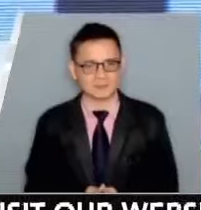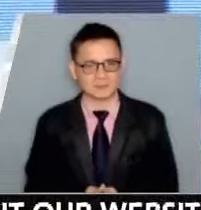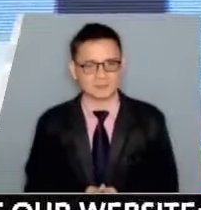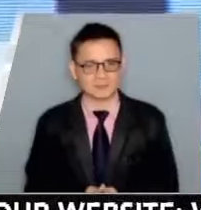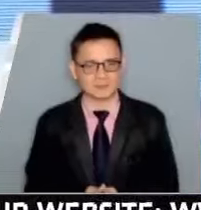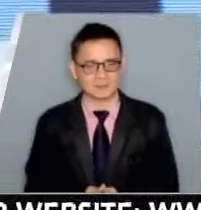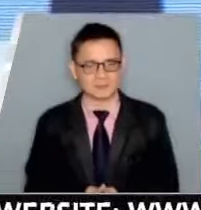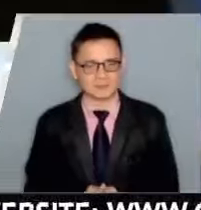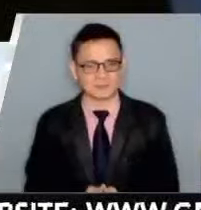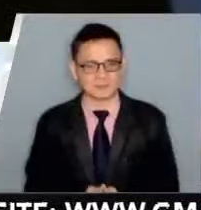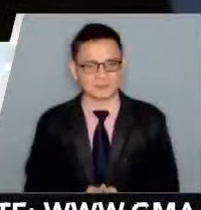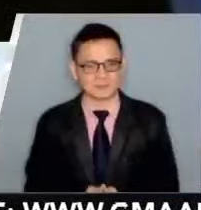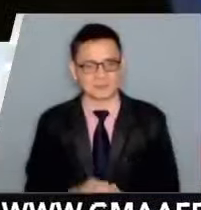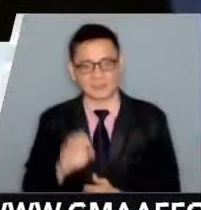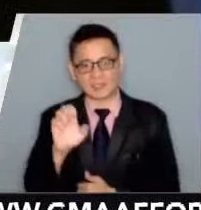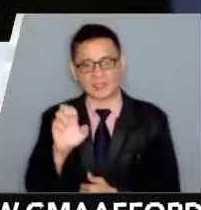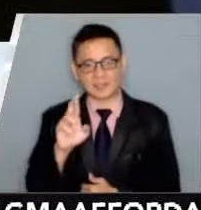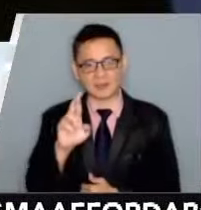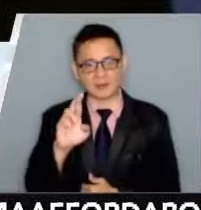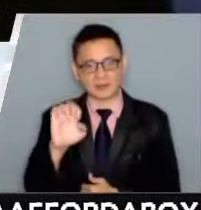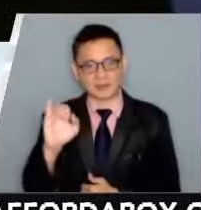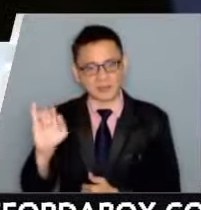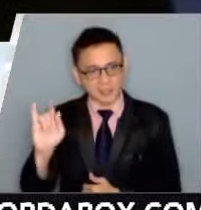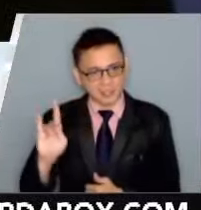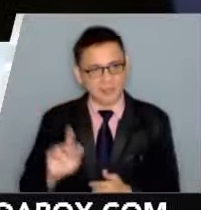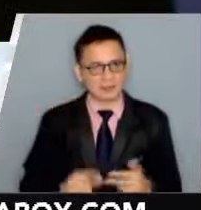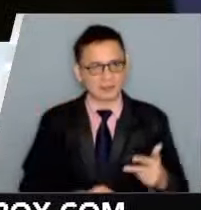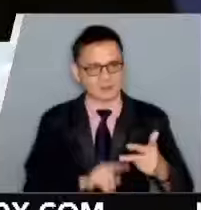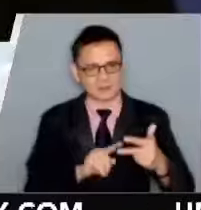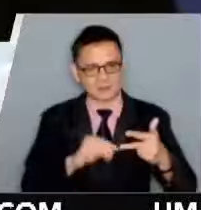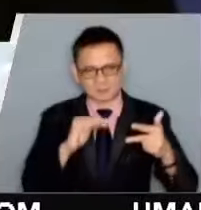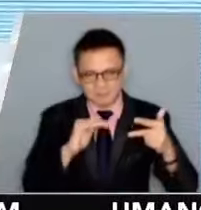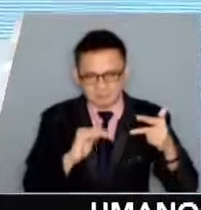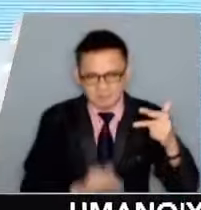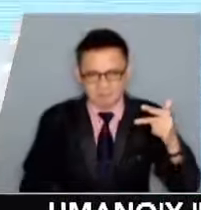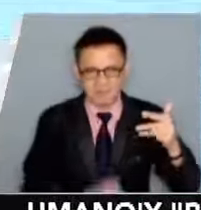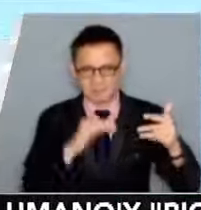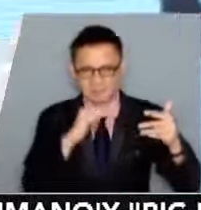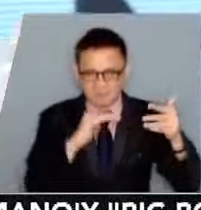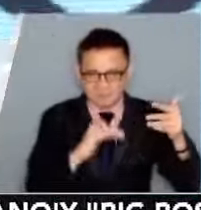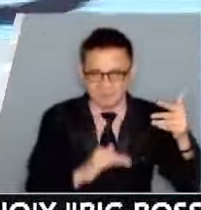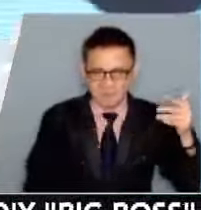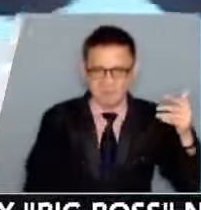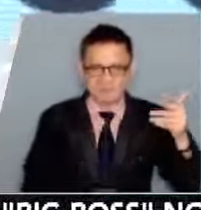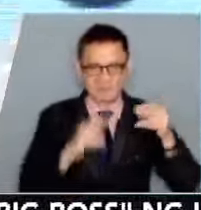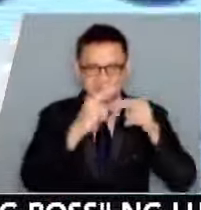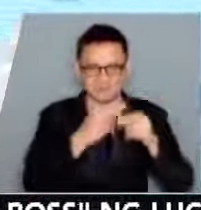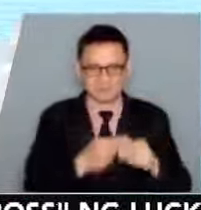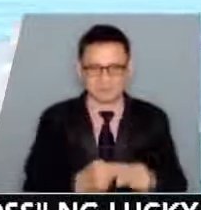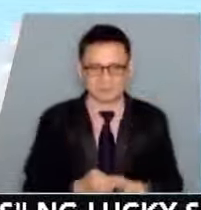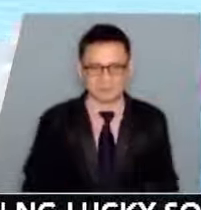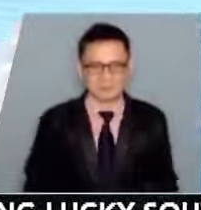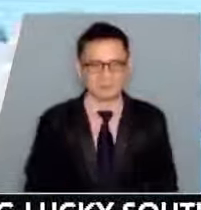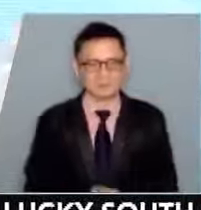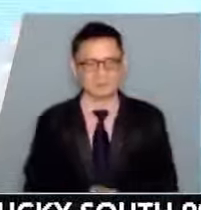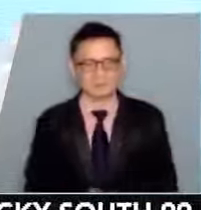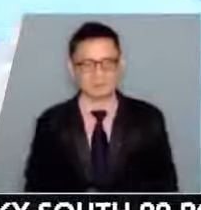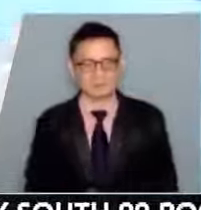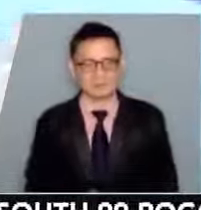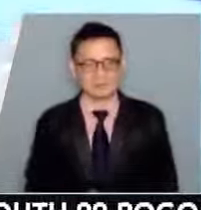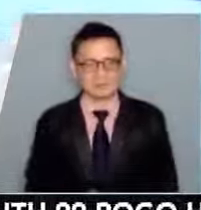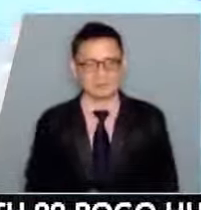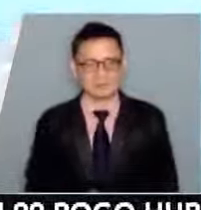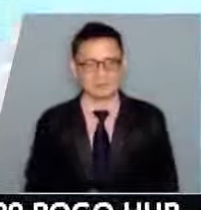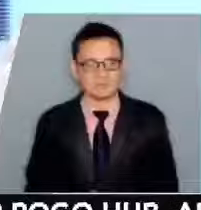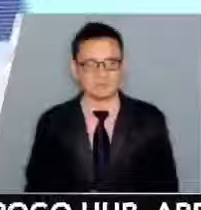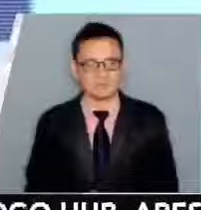Eric Yapuanco, a.k.a. Doc Yappy at Doc Pretty Sofia Valdez from the medical field. Sa online gaming world naman, sina